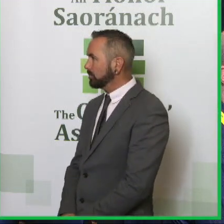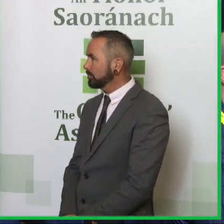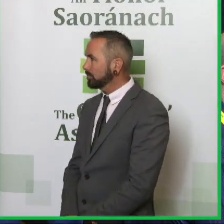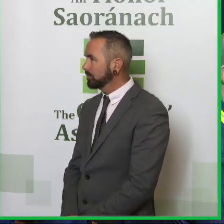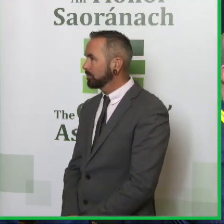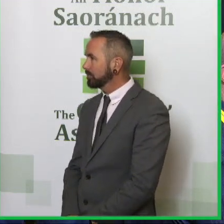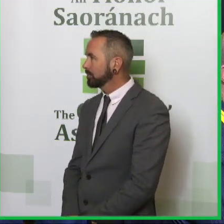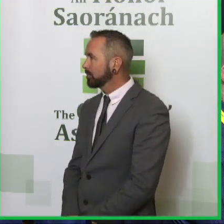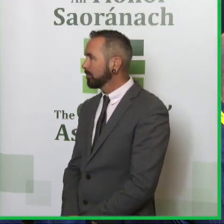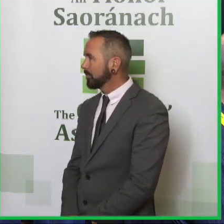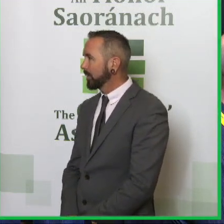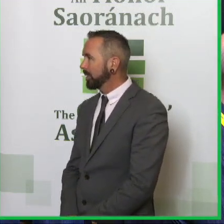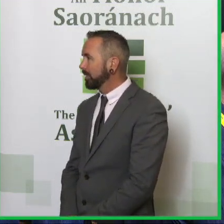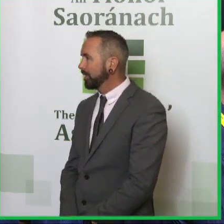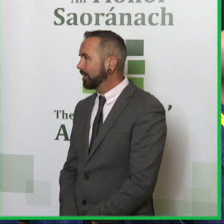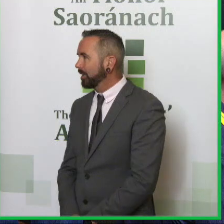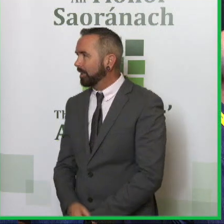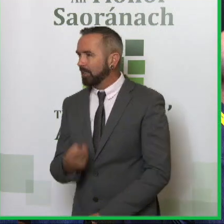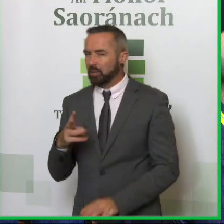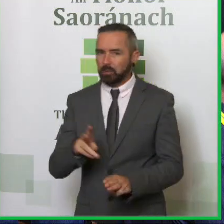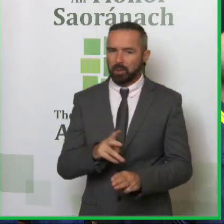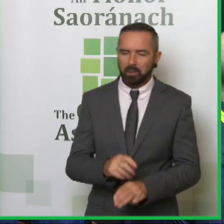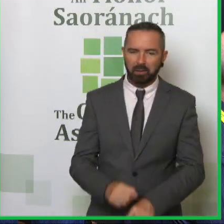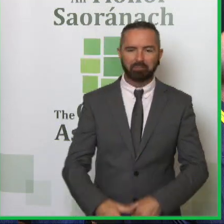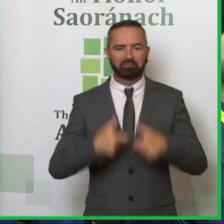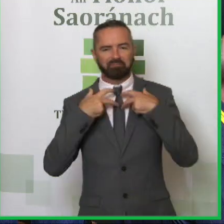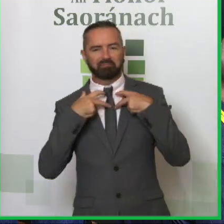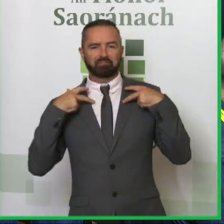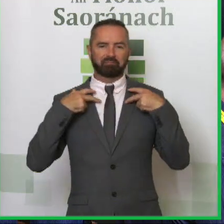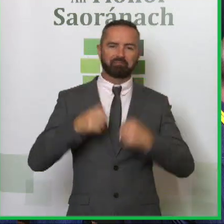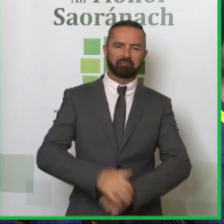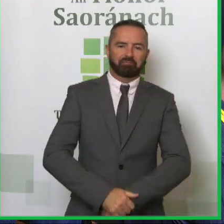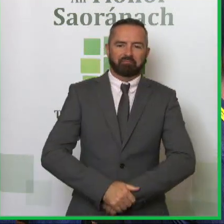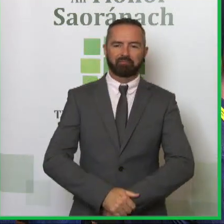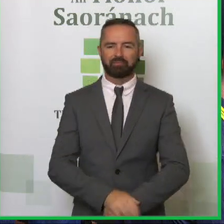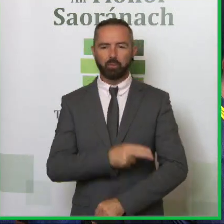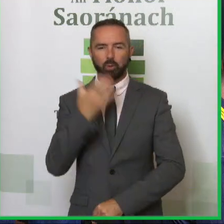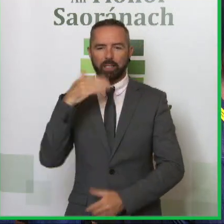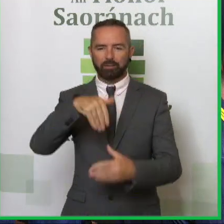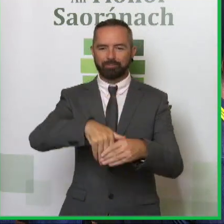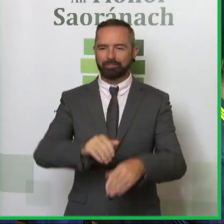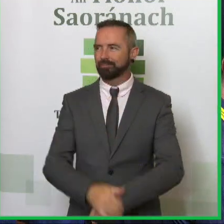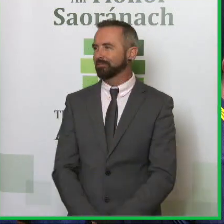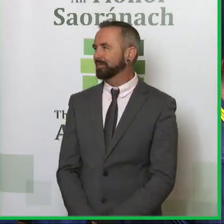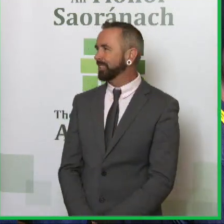let you near anything. Are we waiting for I doubt seal a lock, is it?